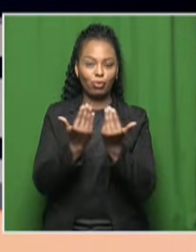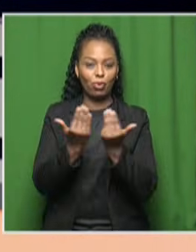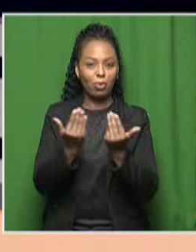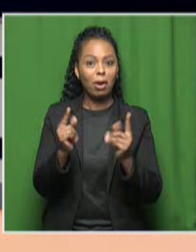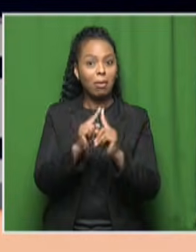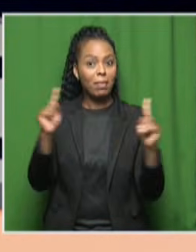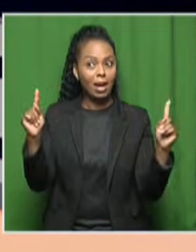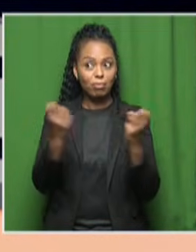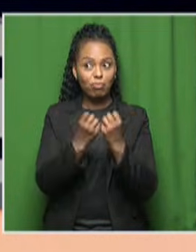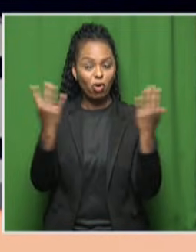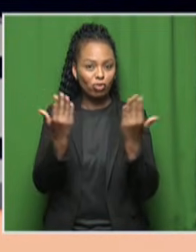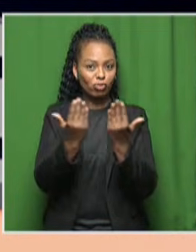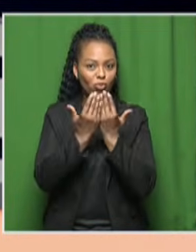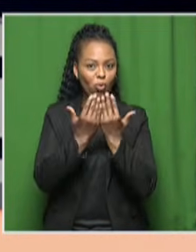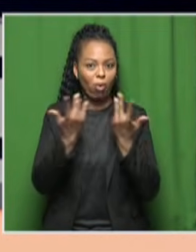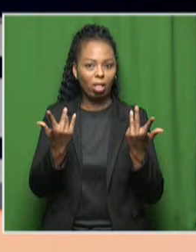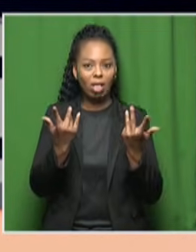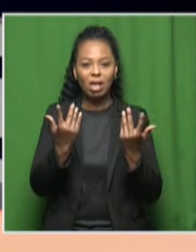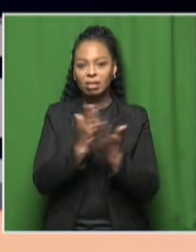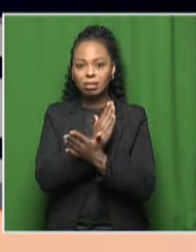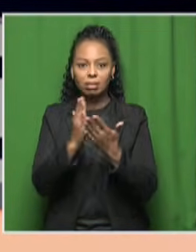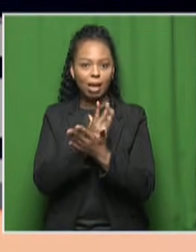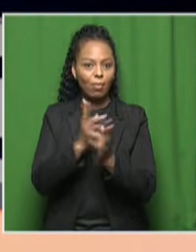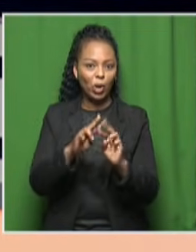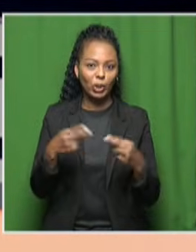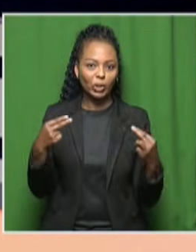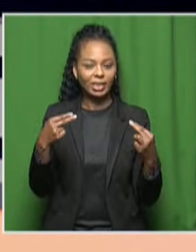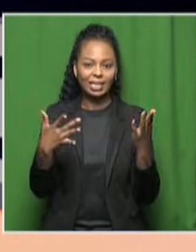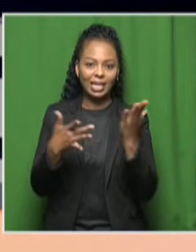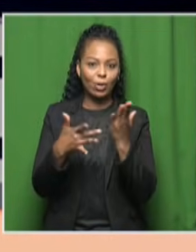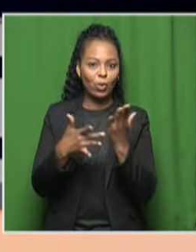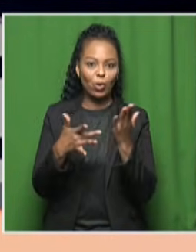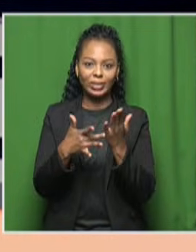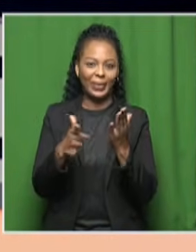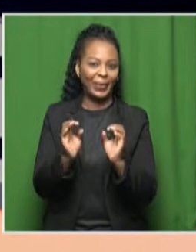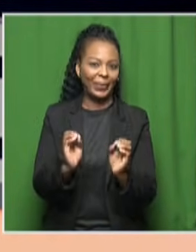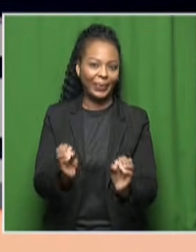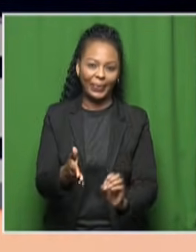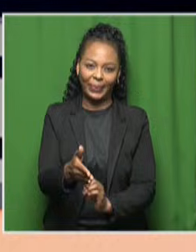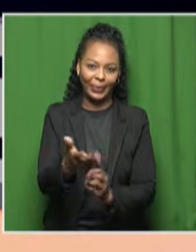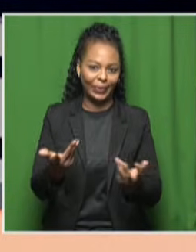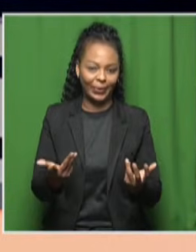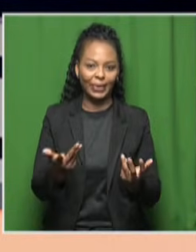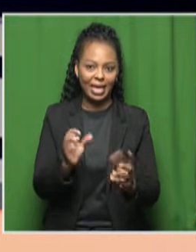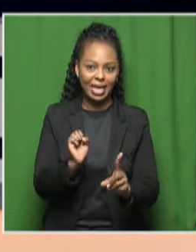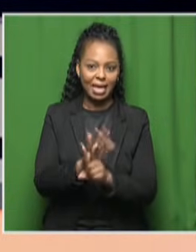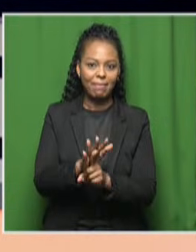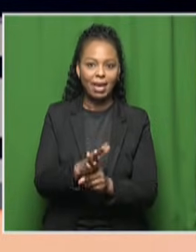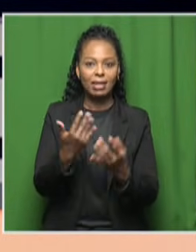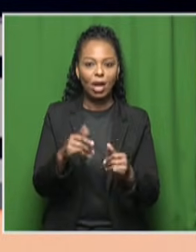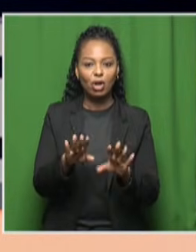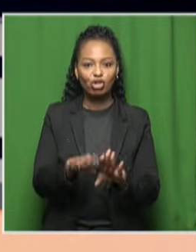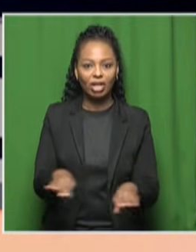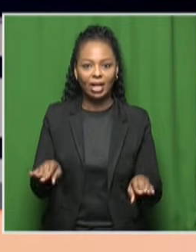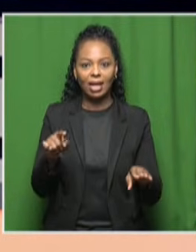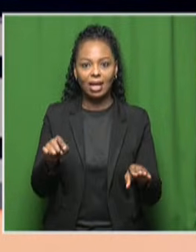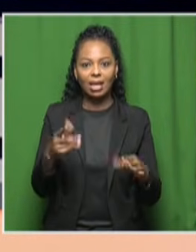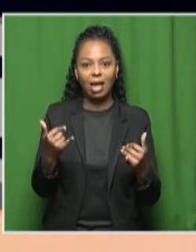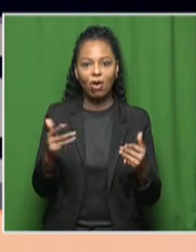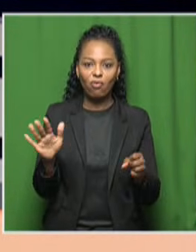schools still lack adequate and reliable digital connections, thereby hindering school-age children from